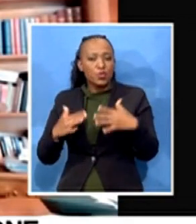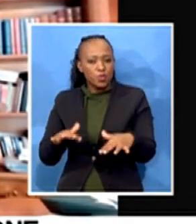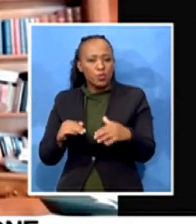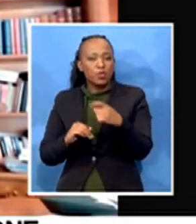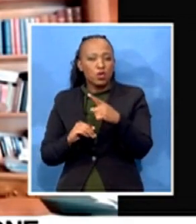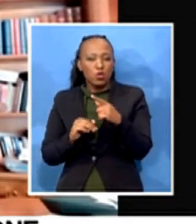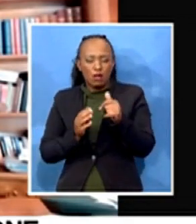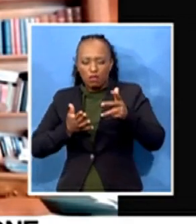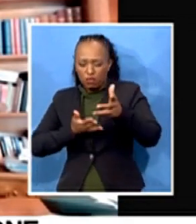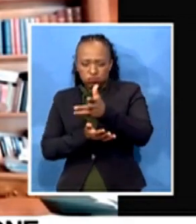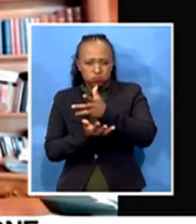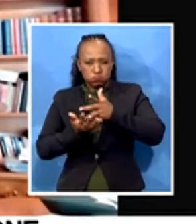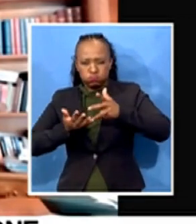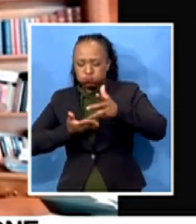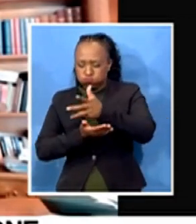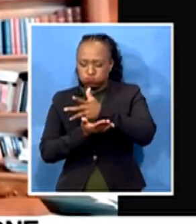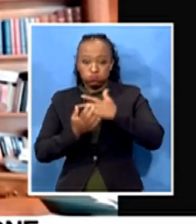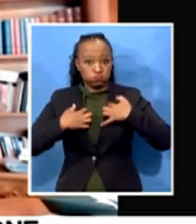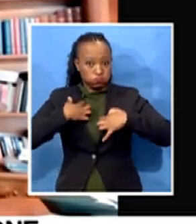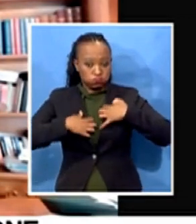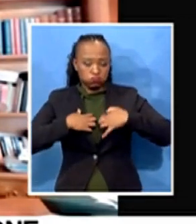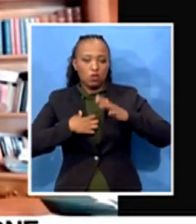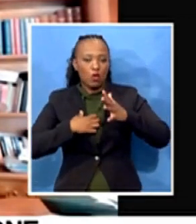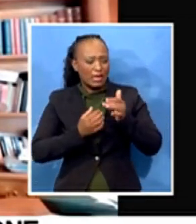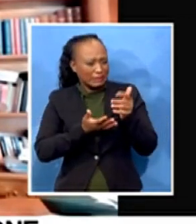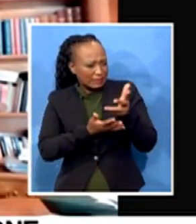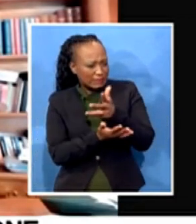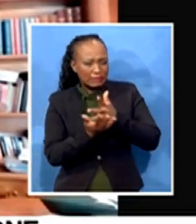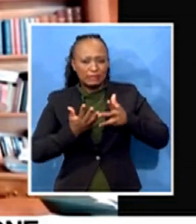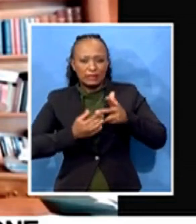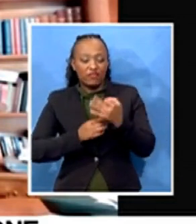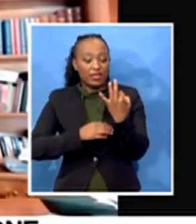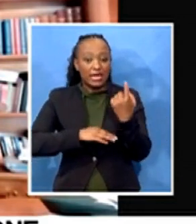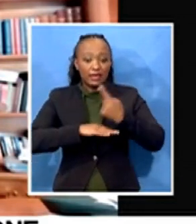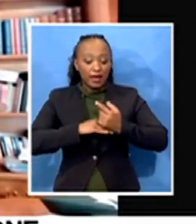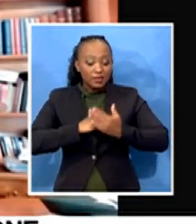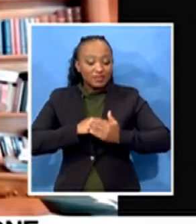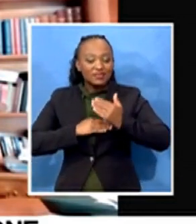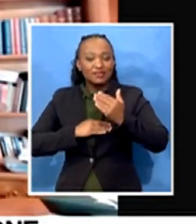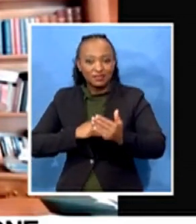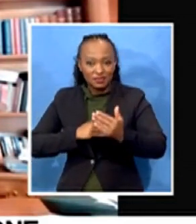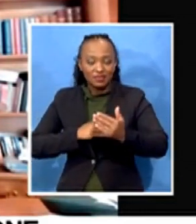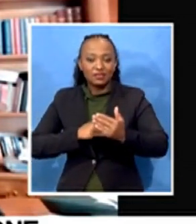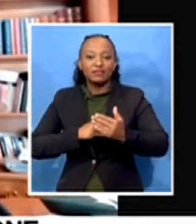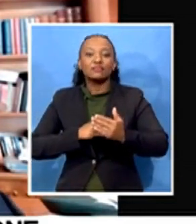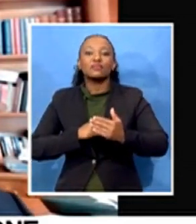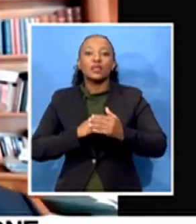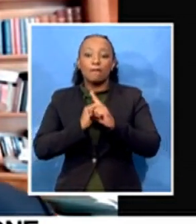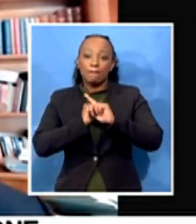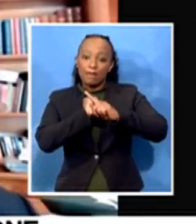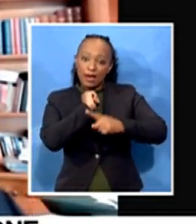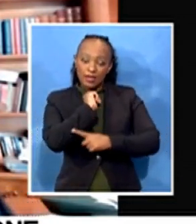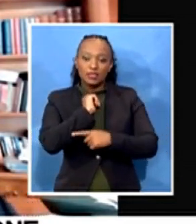exciting deliberations over the next 3 days. But lastly, I must thank